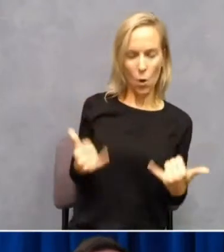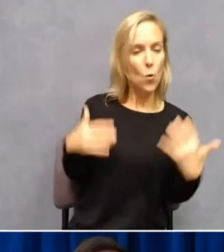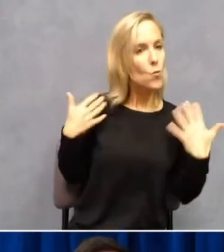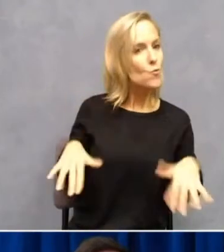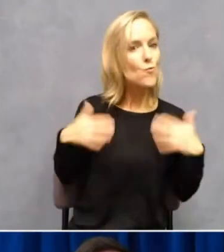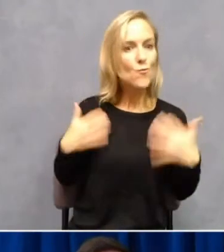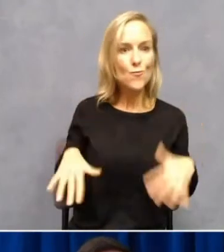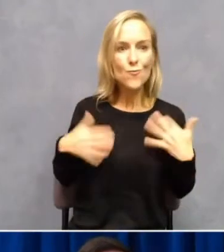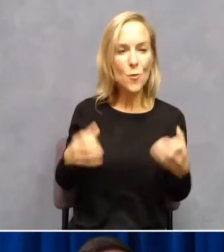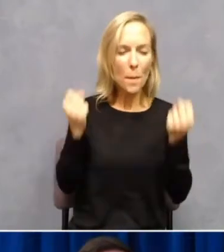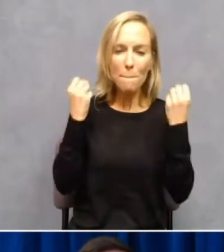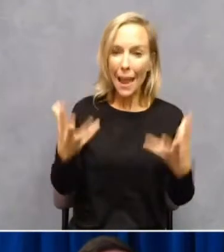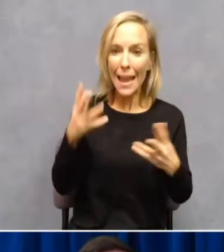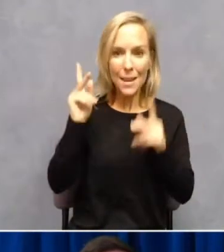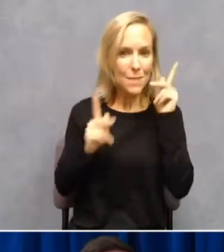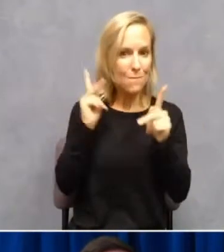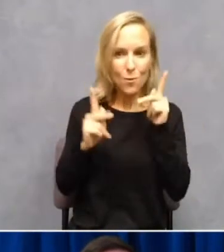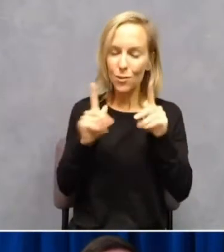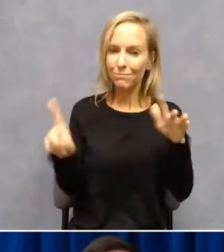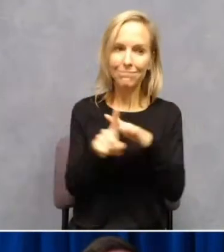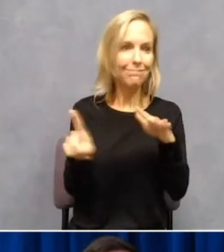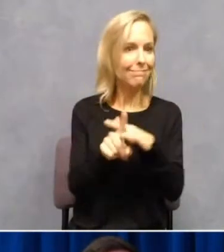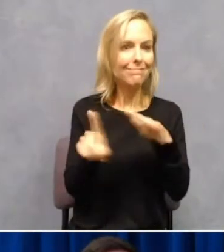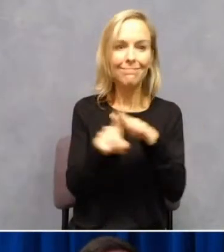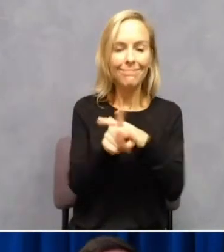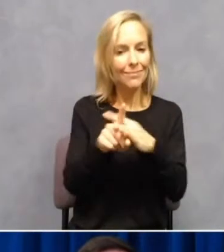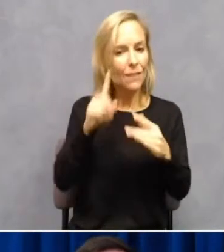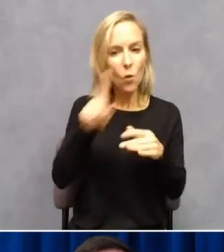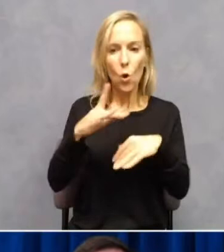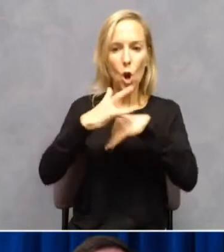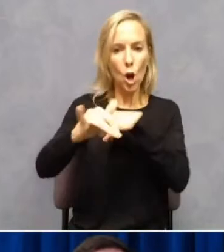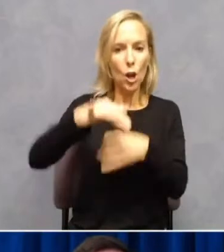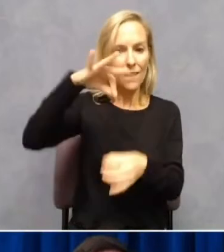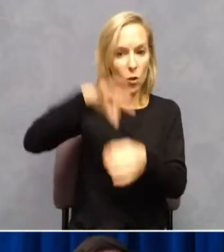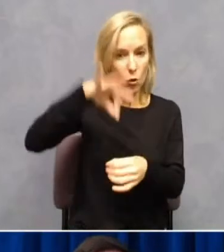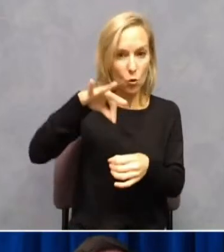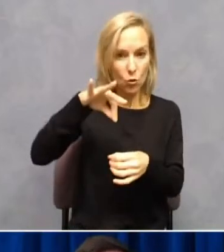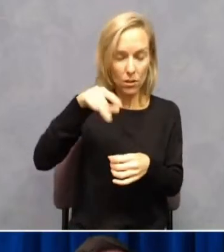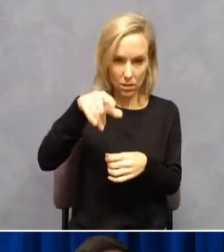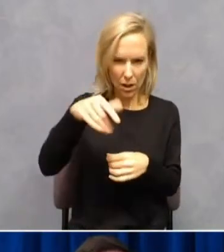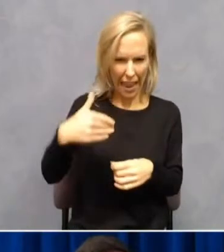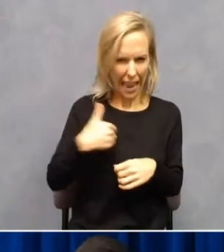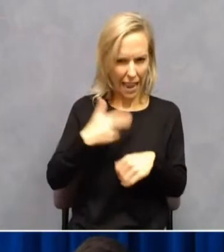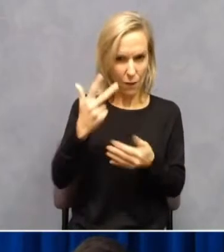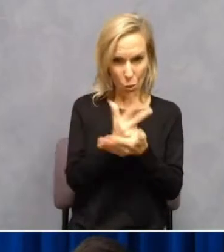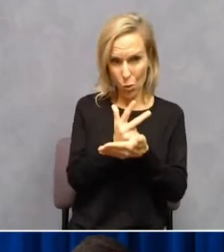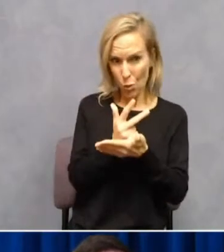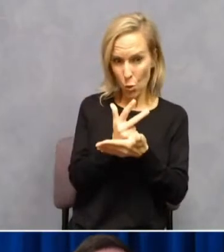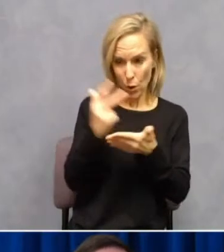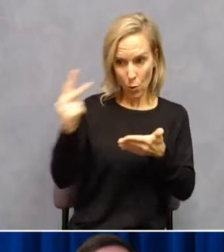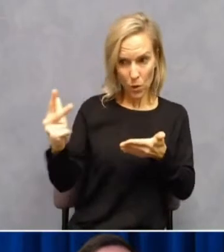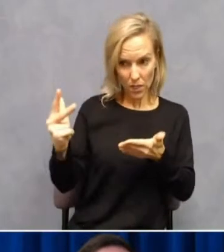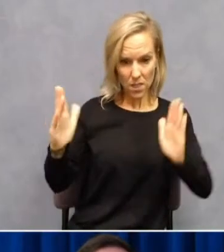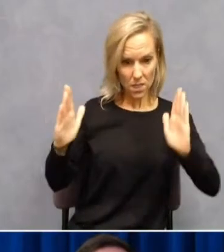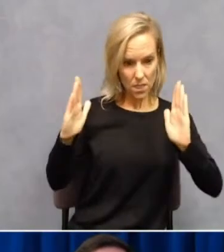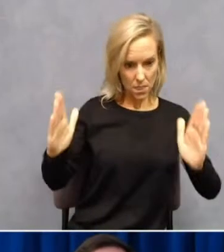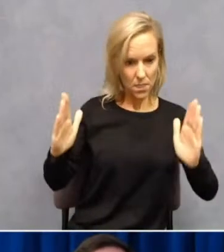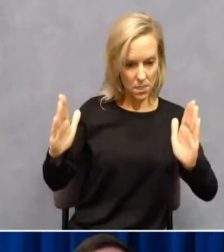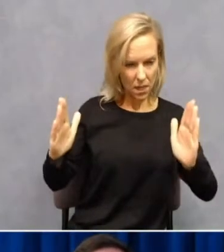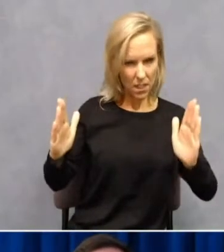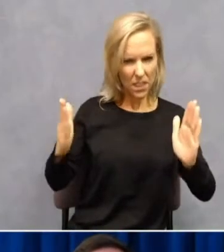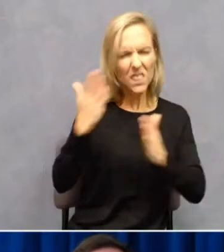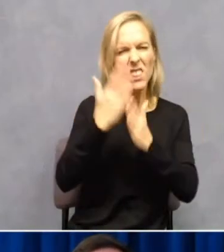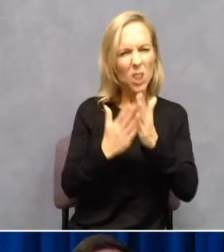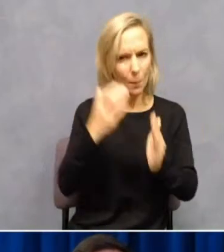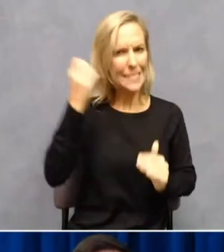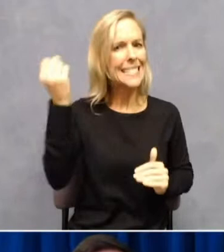turnout for early voting. Remember, you have a little less than 3 weeks and have some Saturday hours. Make